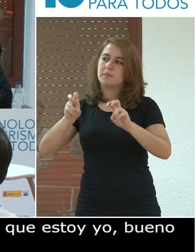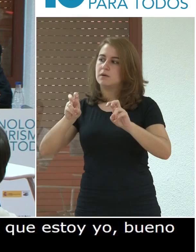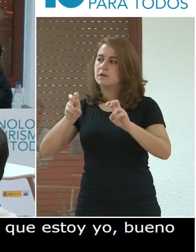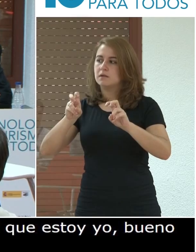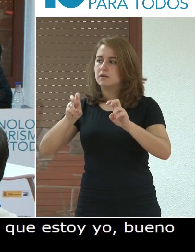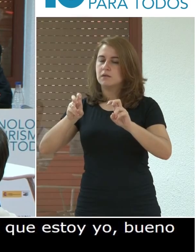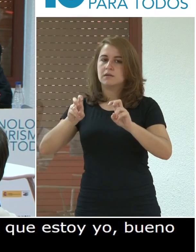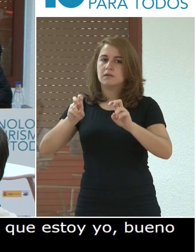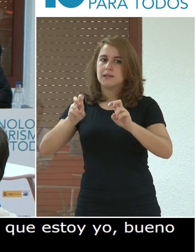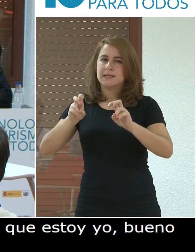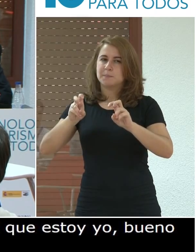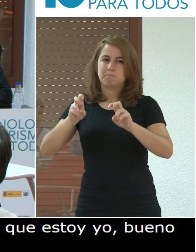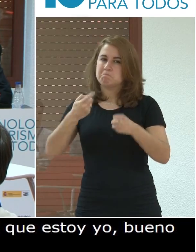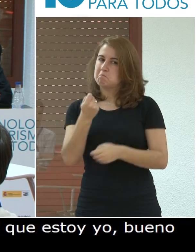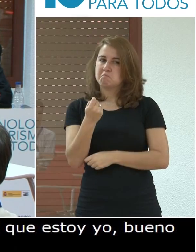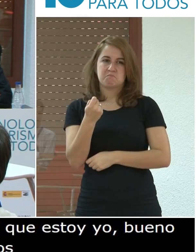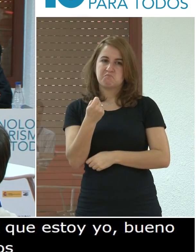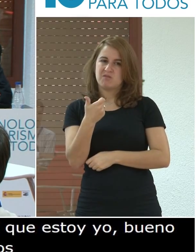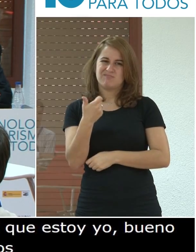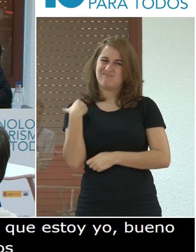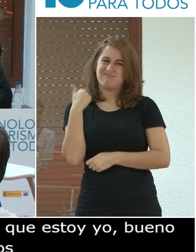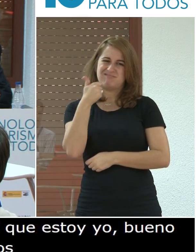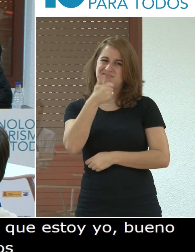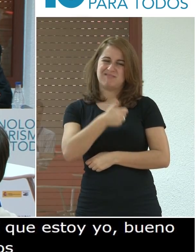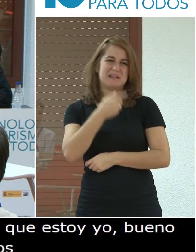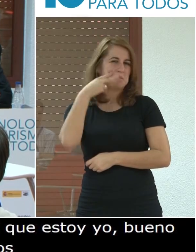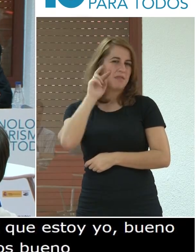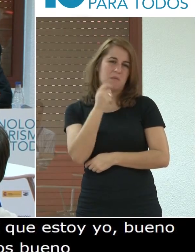BCI, we don't have